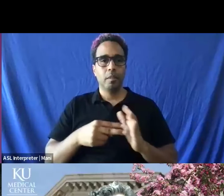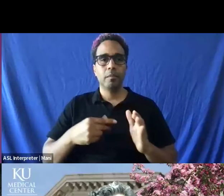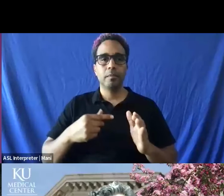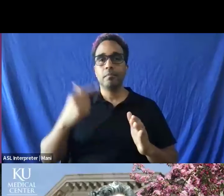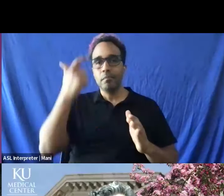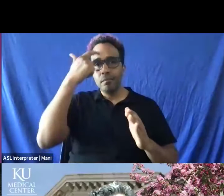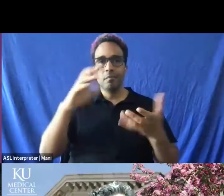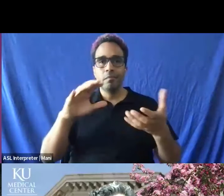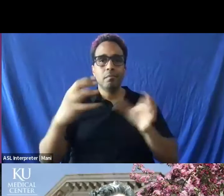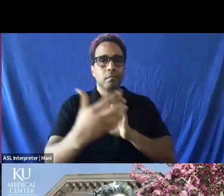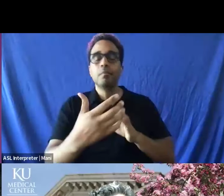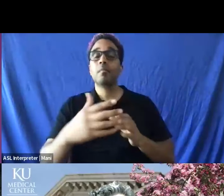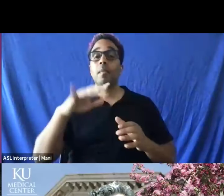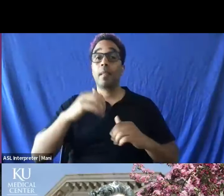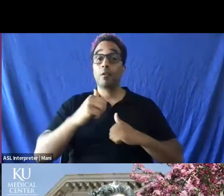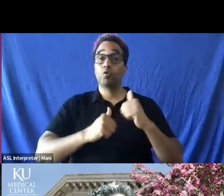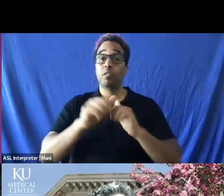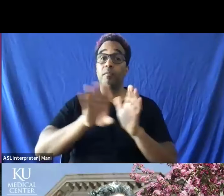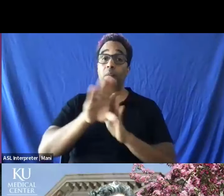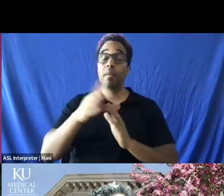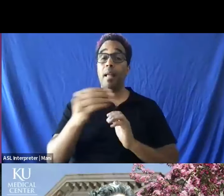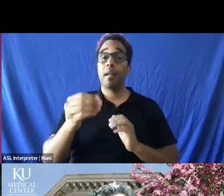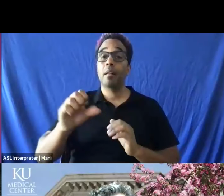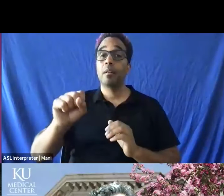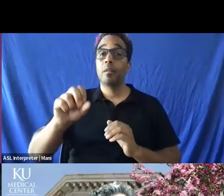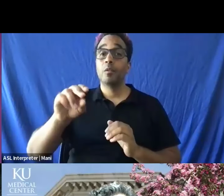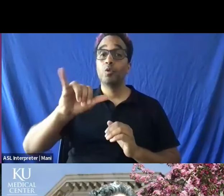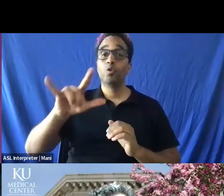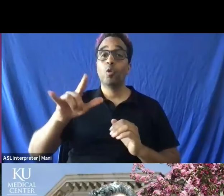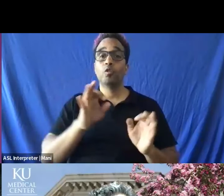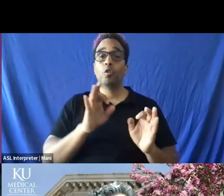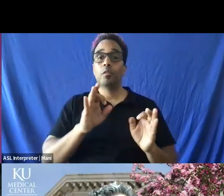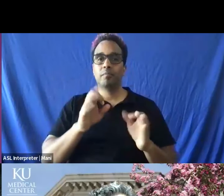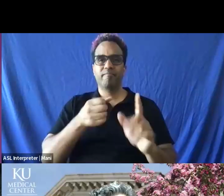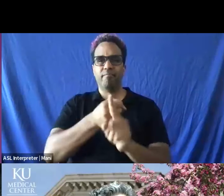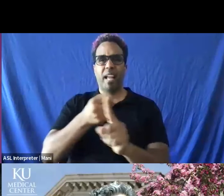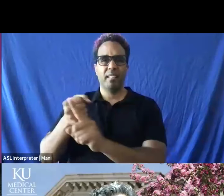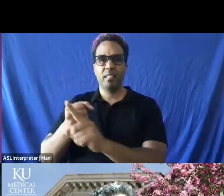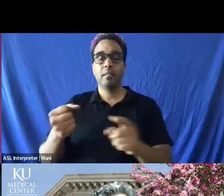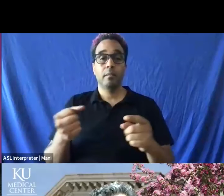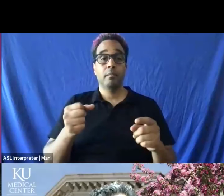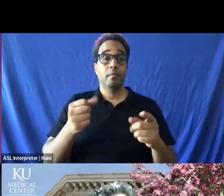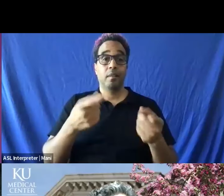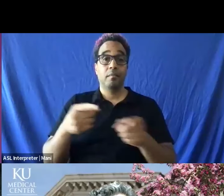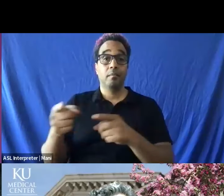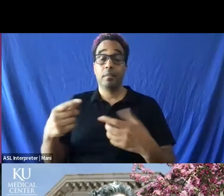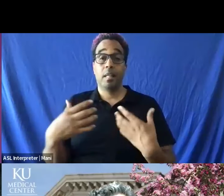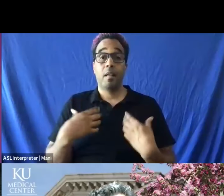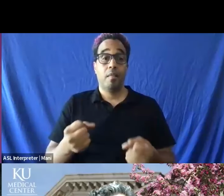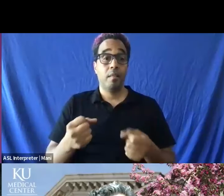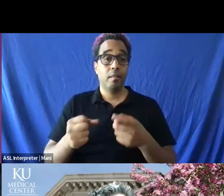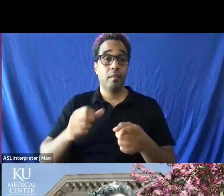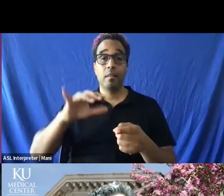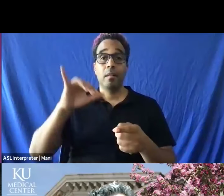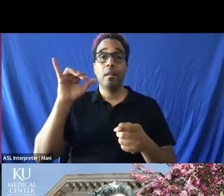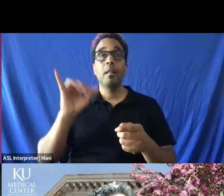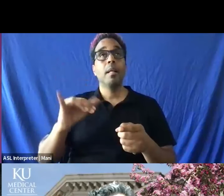of health is that the assessments of SDOH or social determinants of health are largely deficit-based.